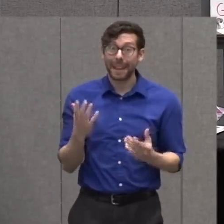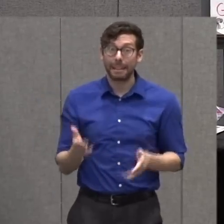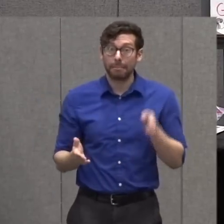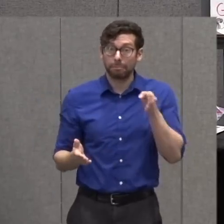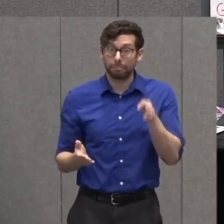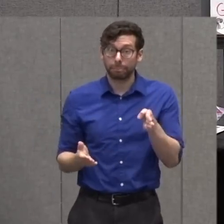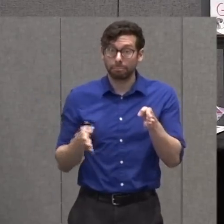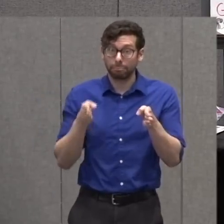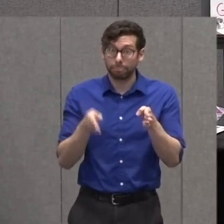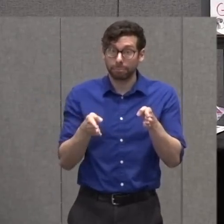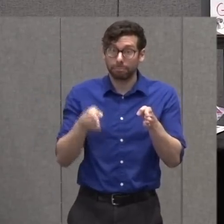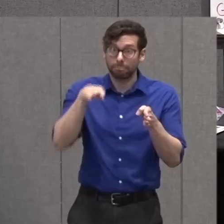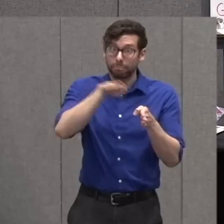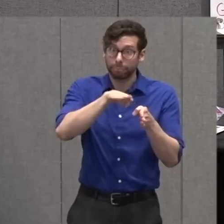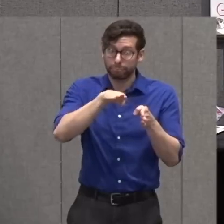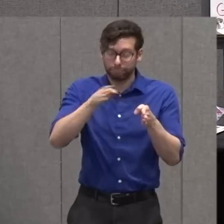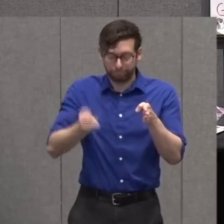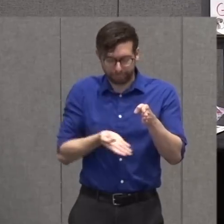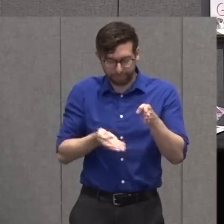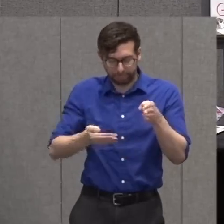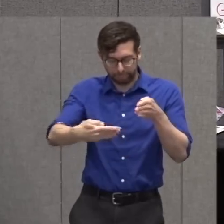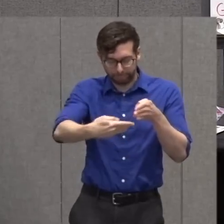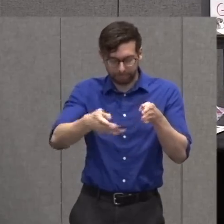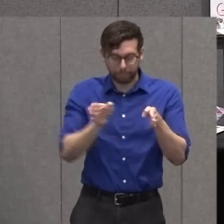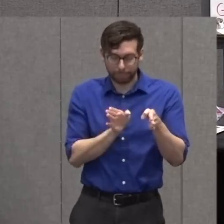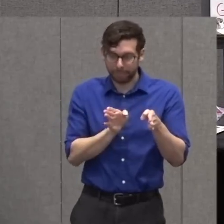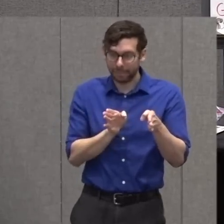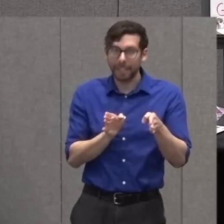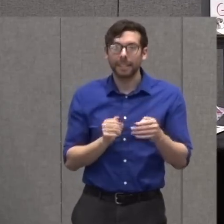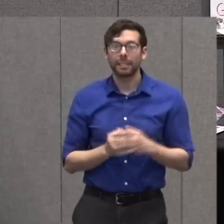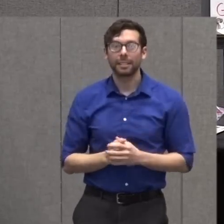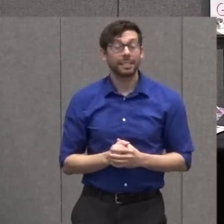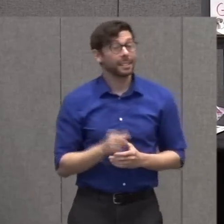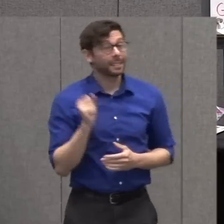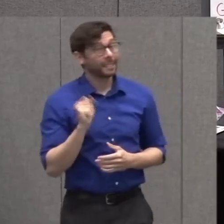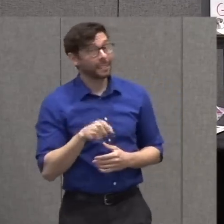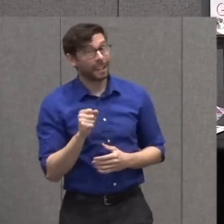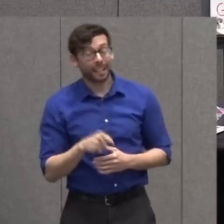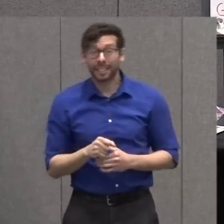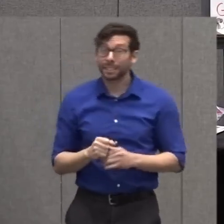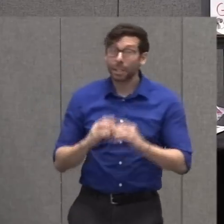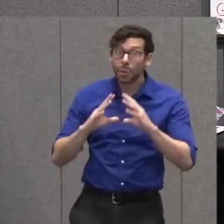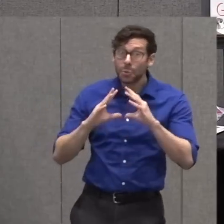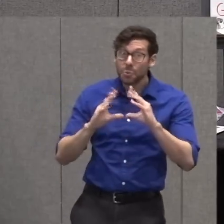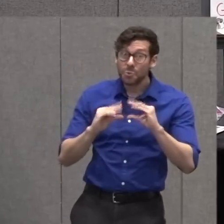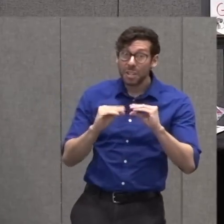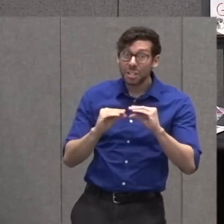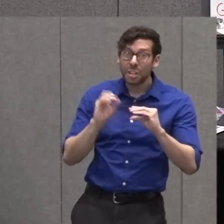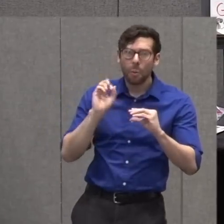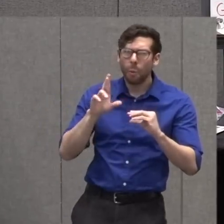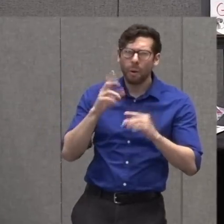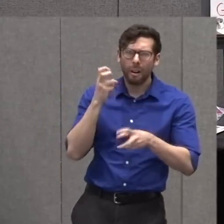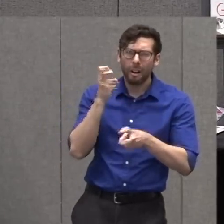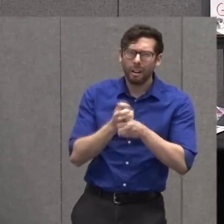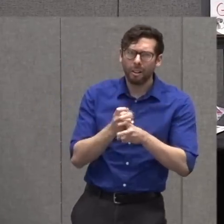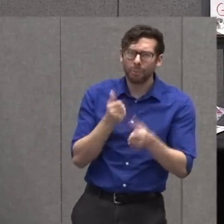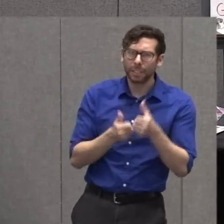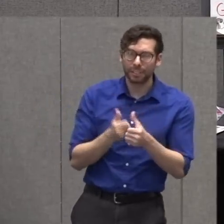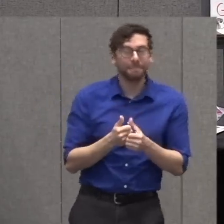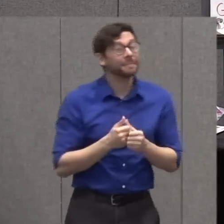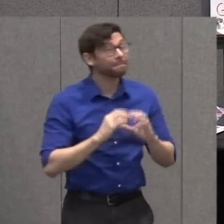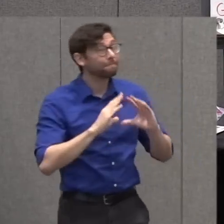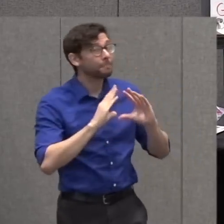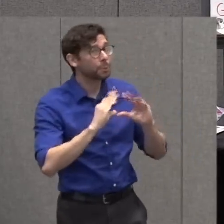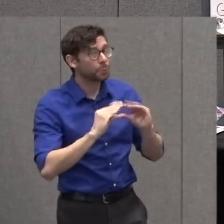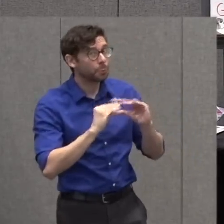sides. And is it squishy or is it hard? It is squishy. See, I can It's squishy, but it still contains its shape. It still